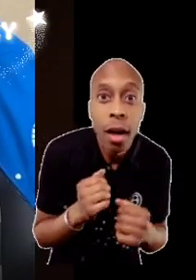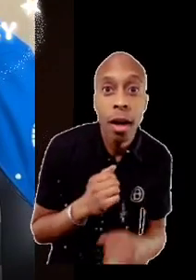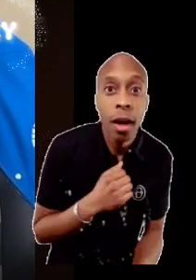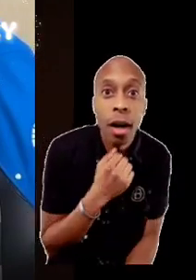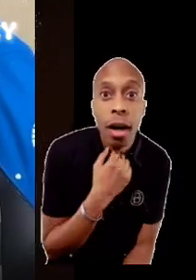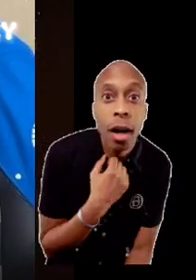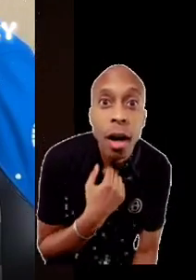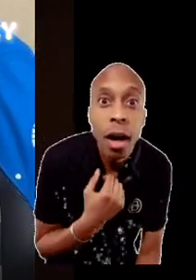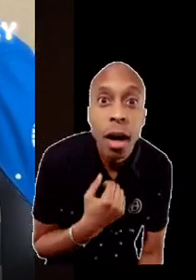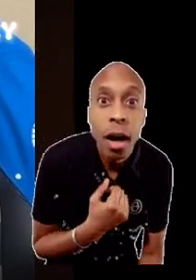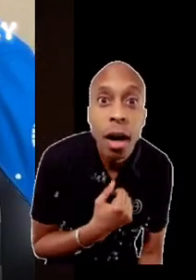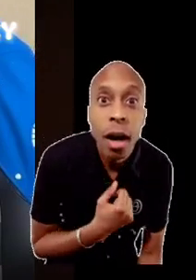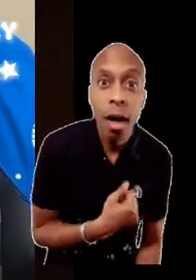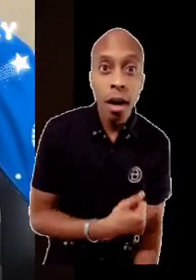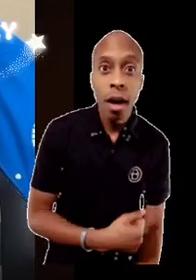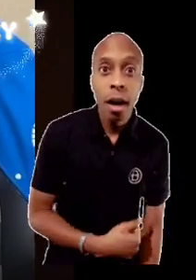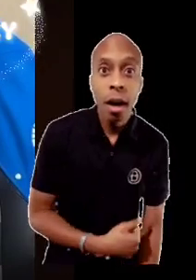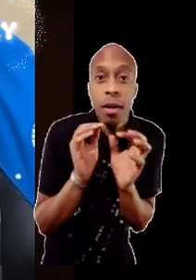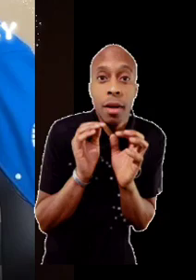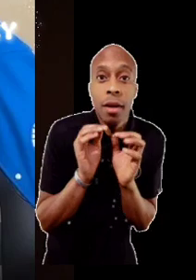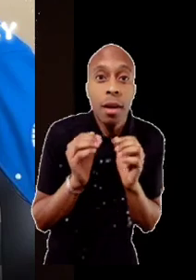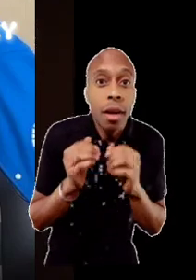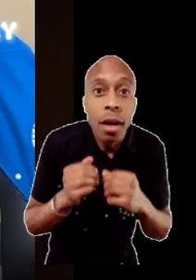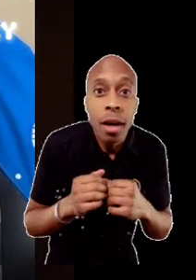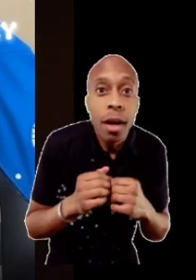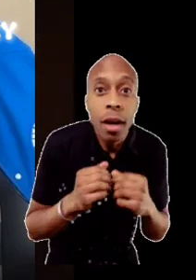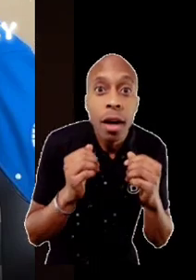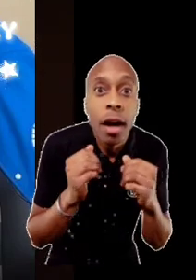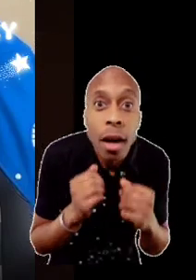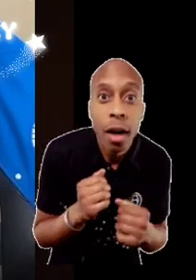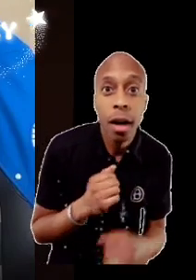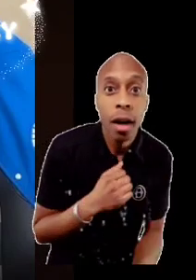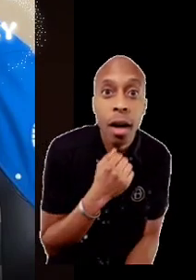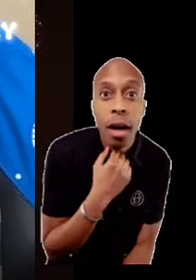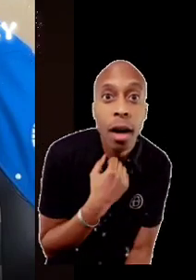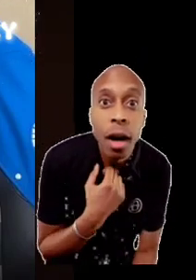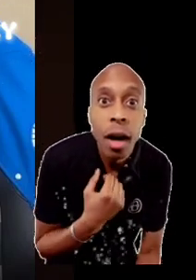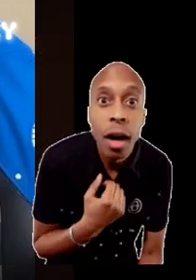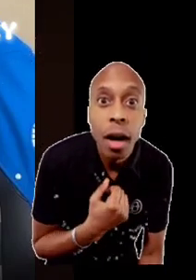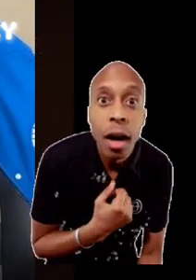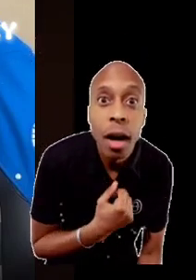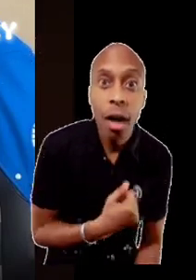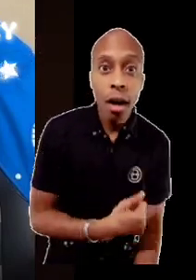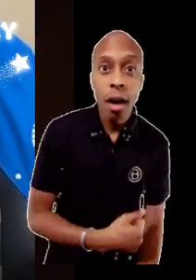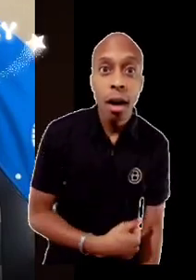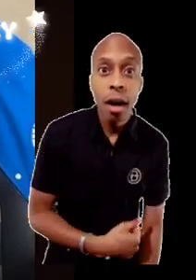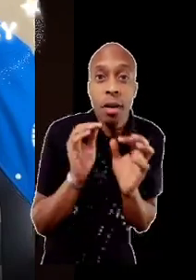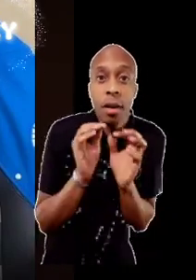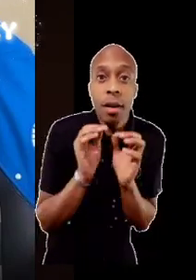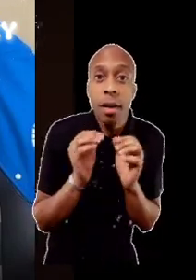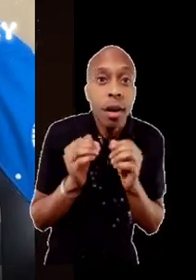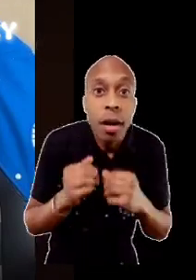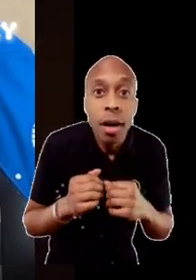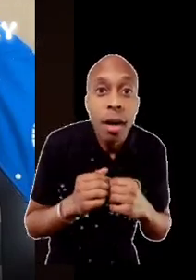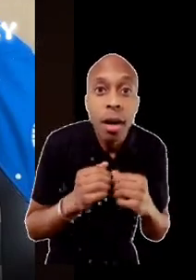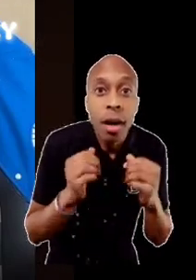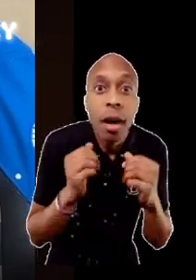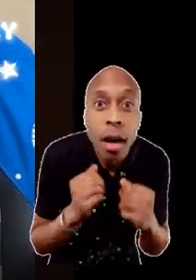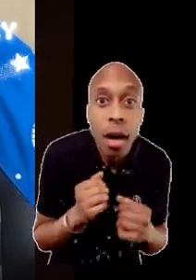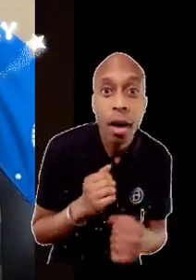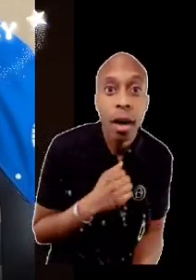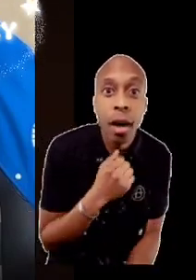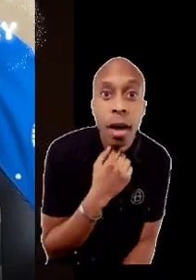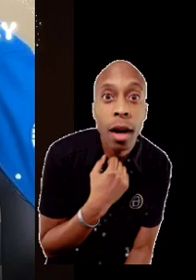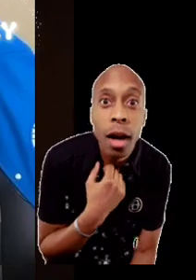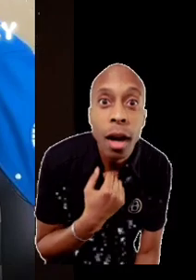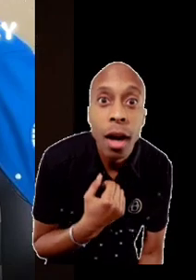chatting? Y'all want me to start going on my YouTube page while I'm on my break right now? Y'all want me to start exercising these things? Don't